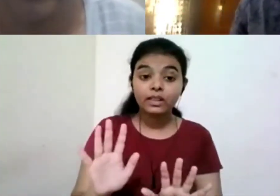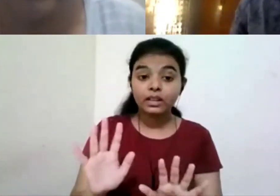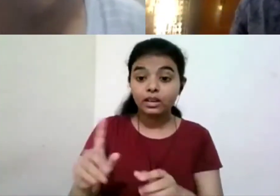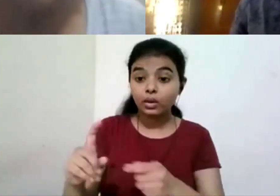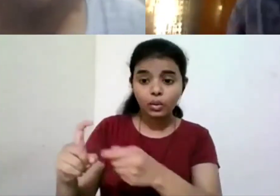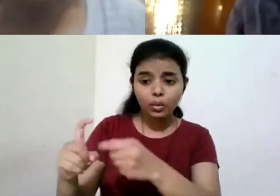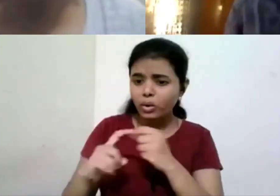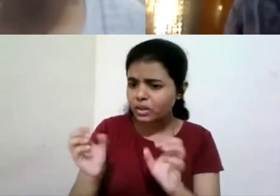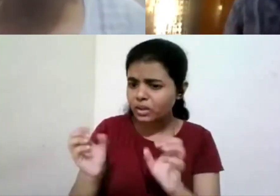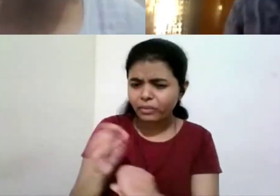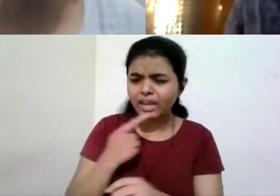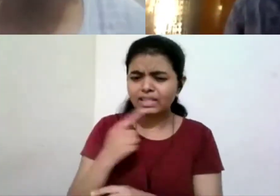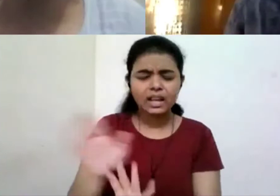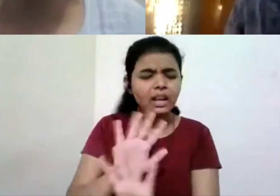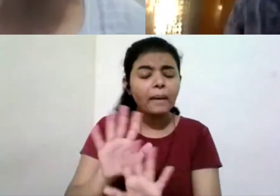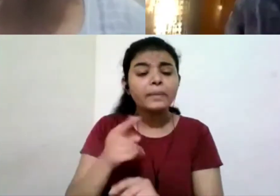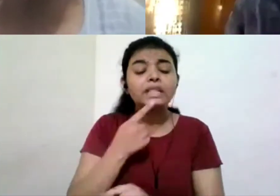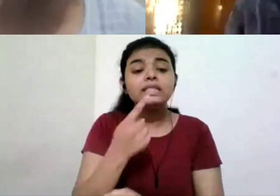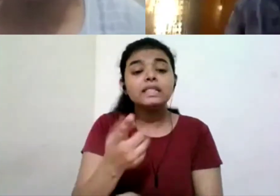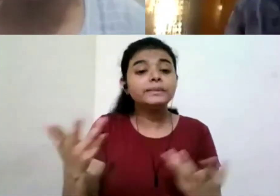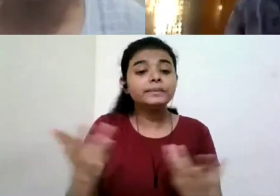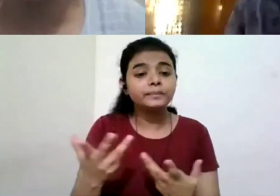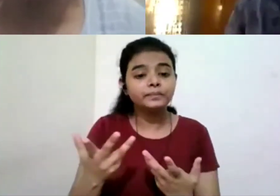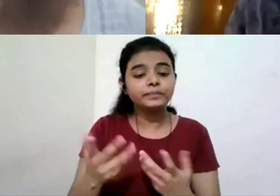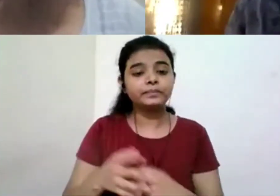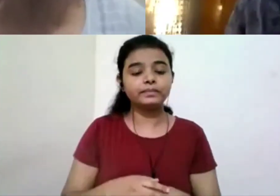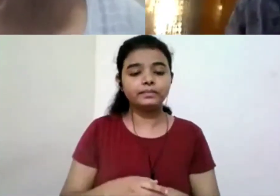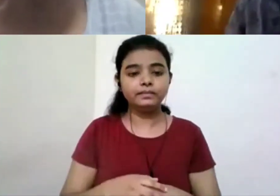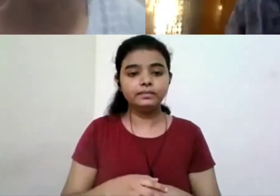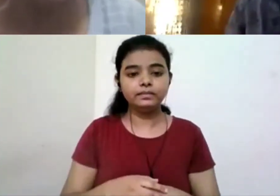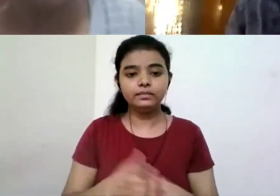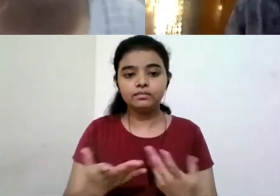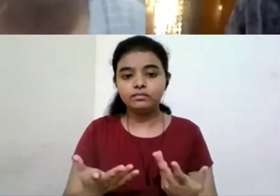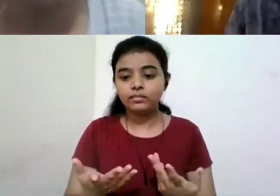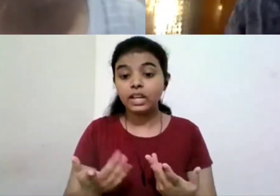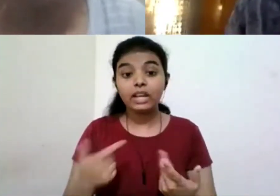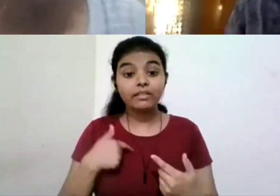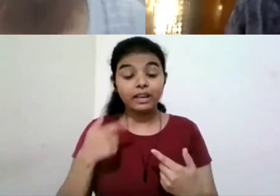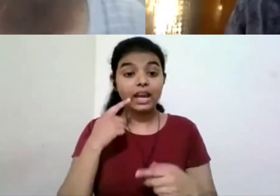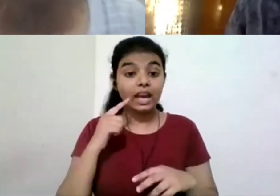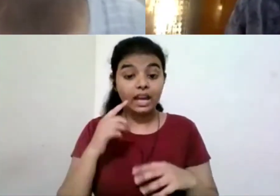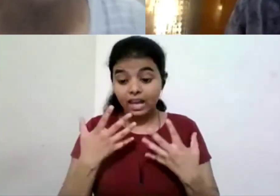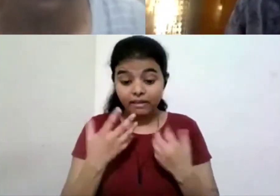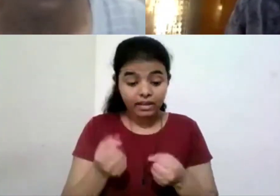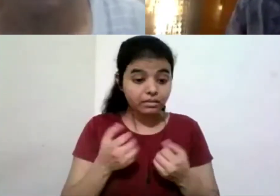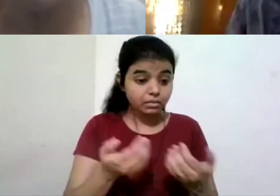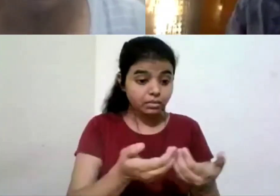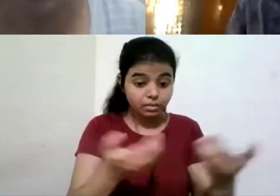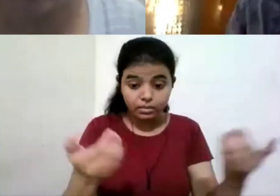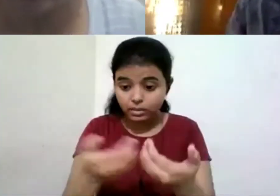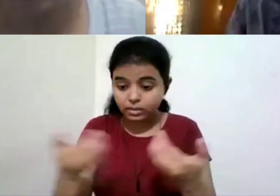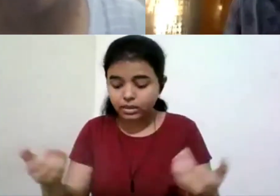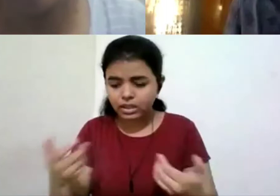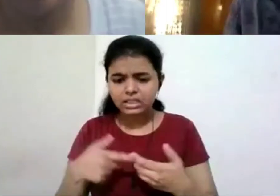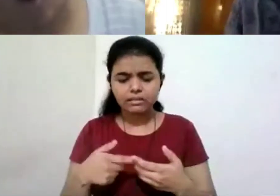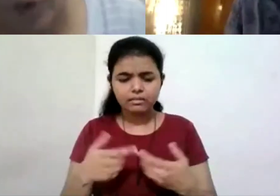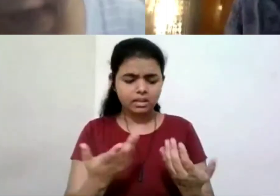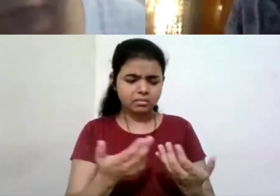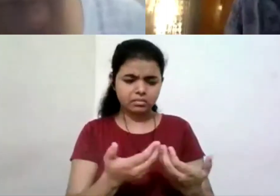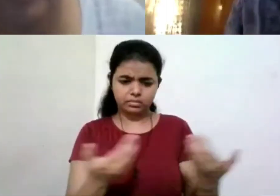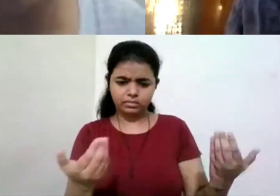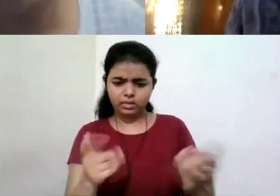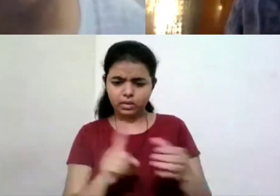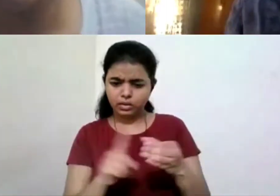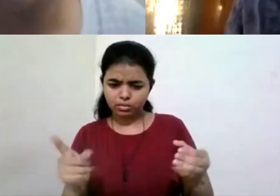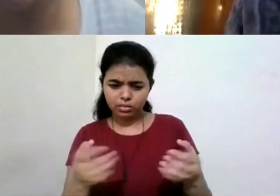be there. Yeah. I'm only sort of saying this, that if one has to differentiate between other kinds of exclusions, or